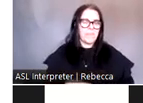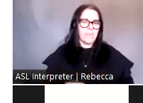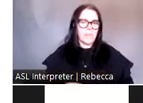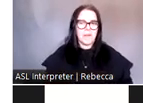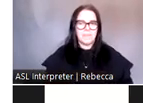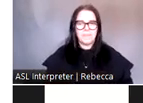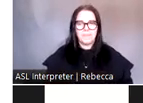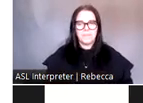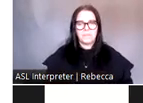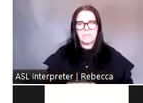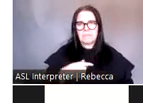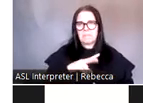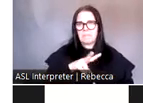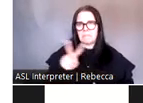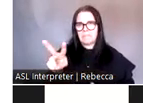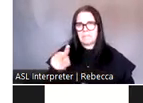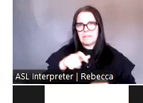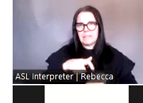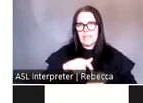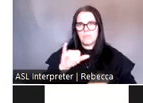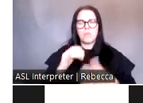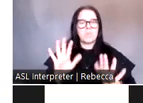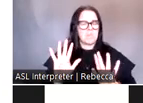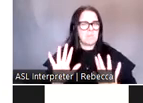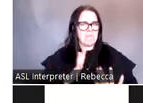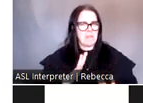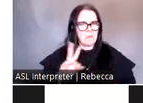I'm just checking the time as well here. So it's 2:30. Okay.